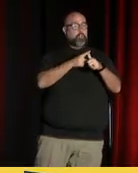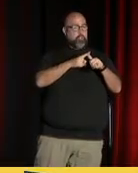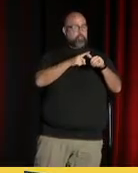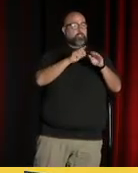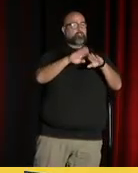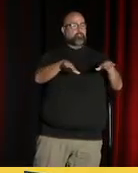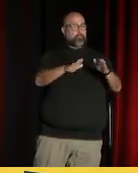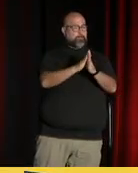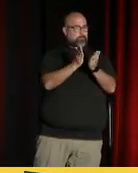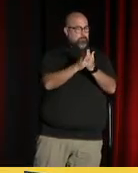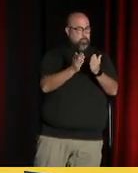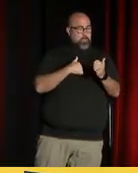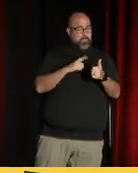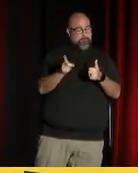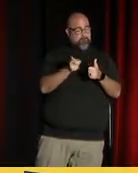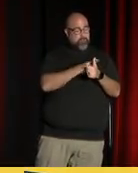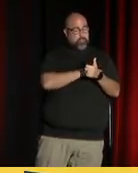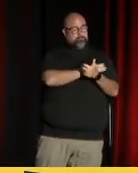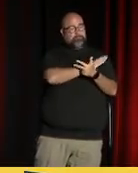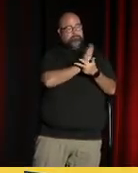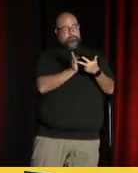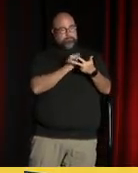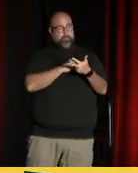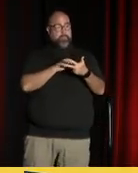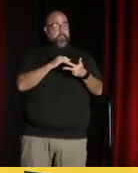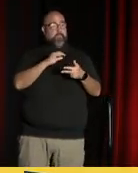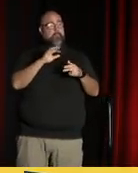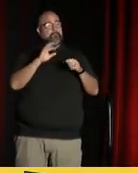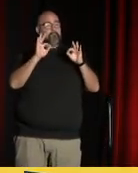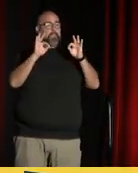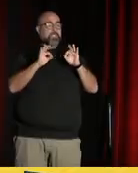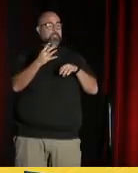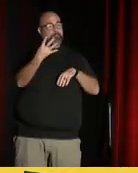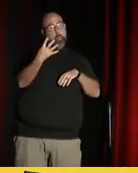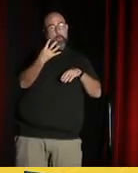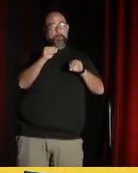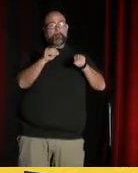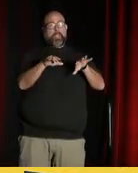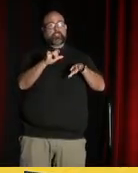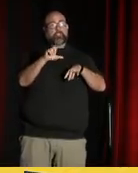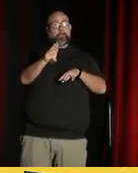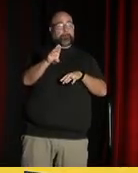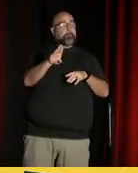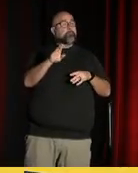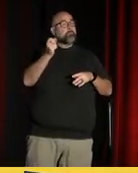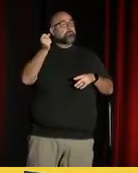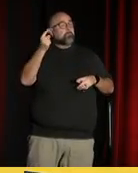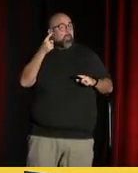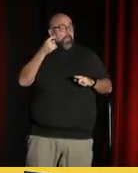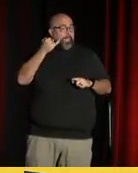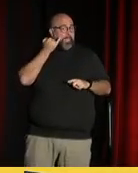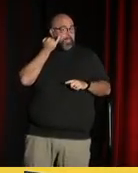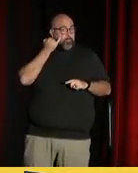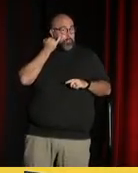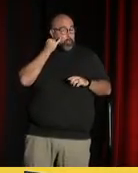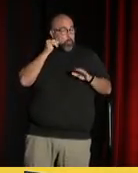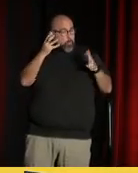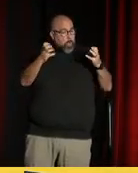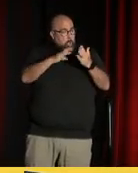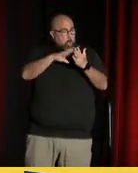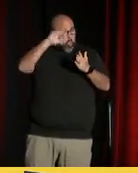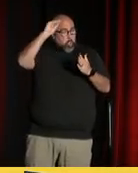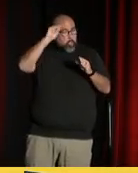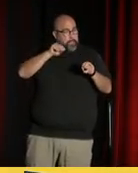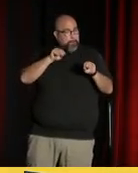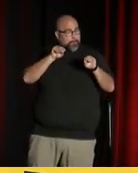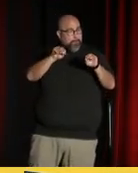the first in a series of 3, the Fantastic Four Magic Club. I just want to let you know that if you're looking to learn some magic